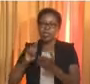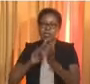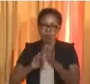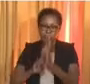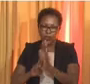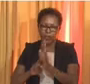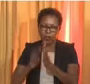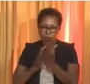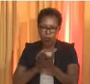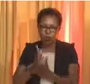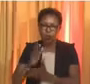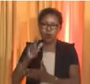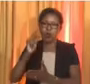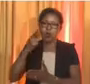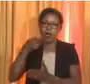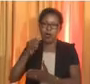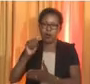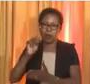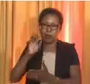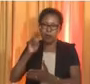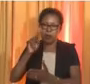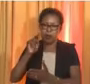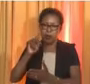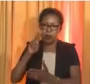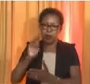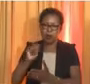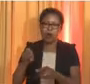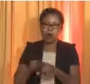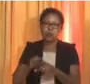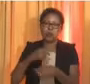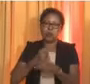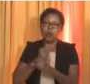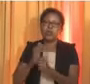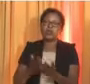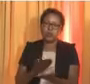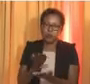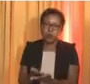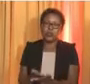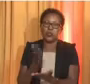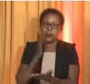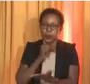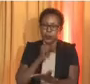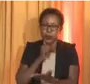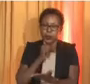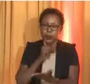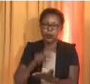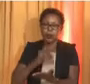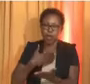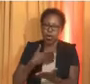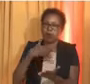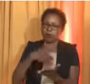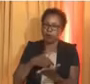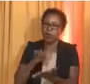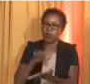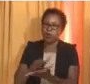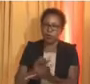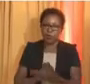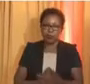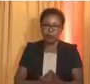also made extensive submissions, and we also have considered